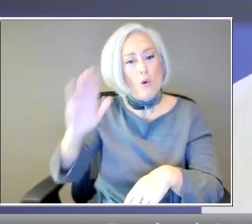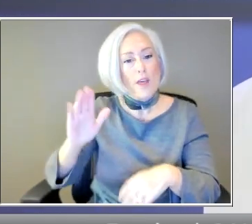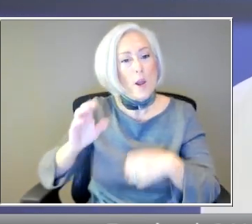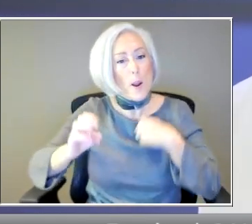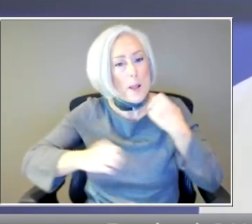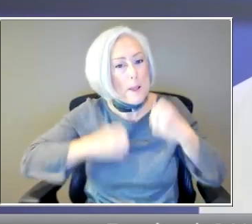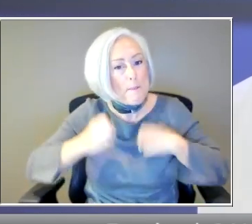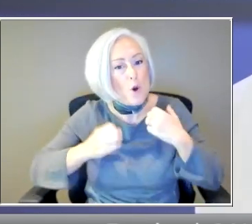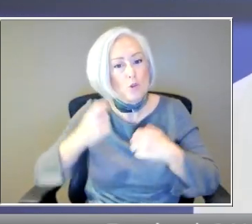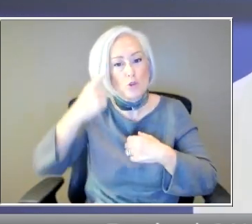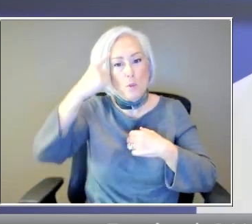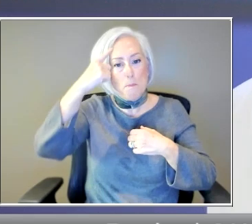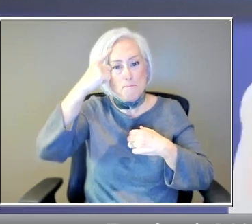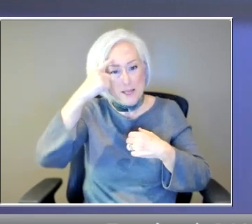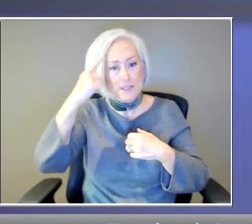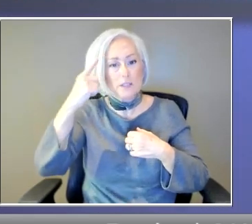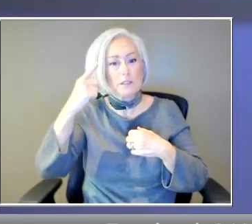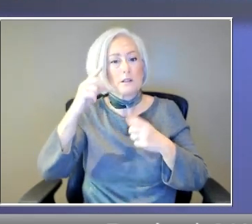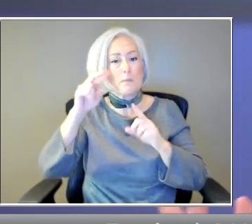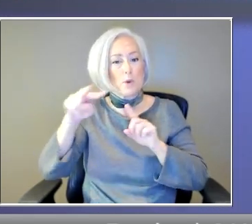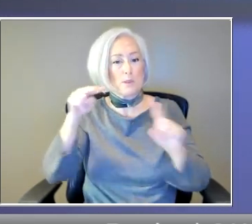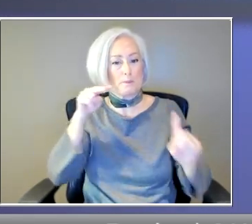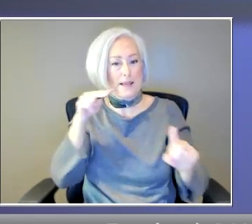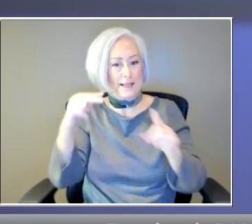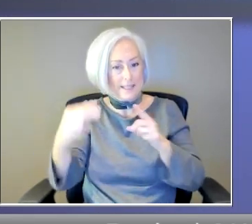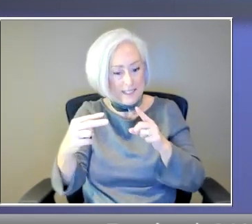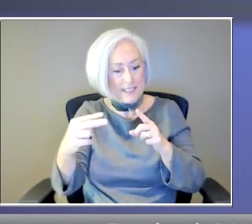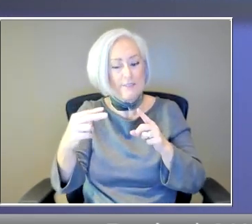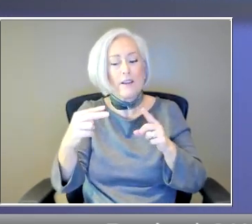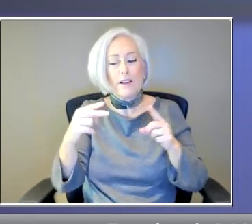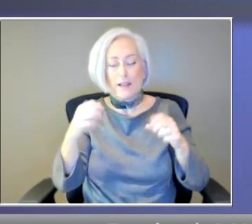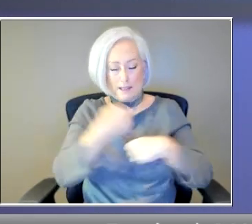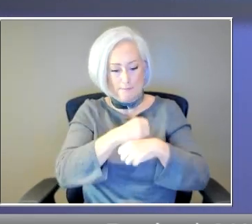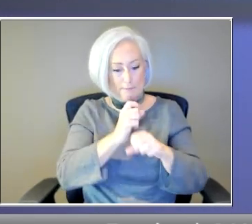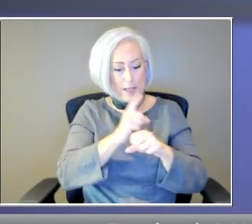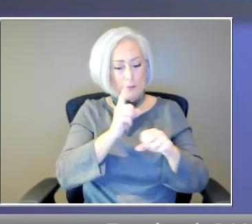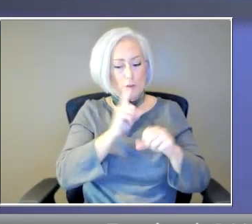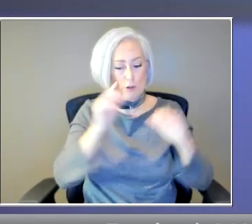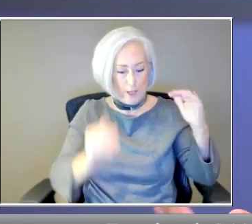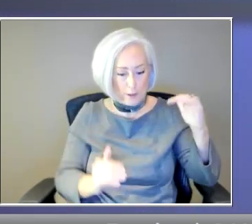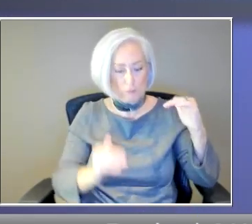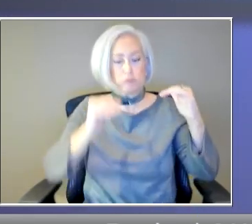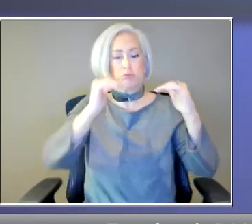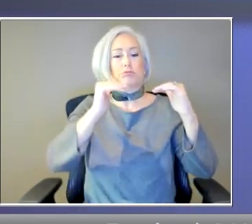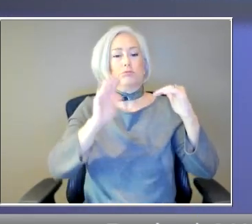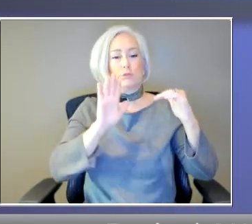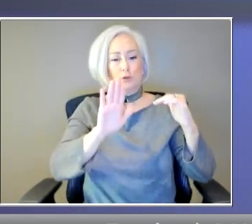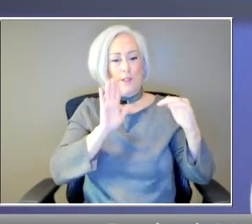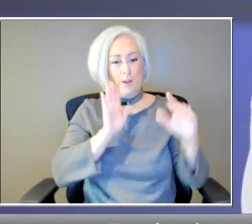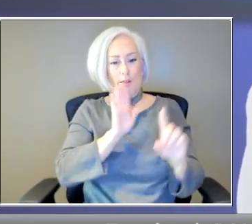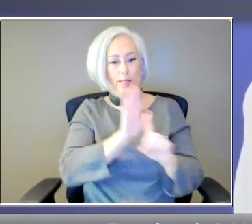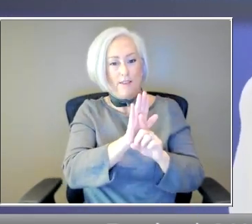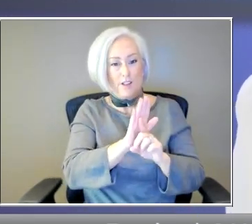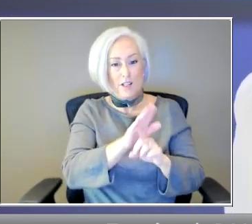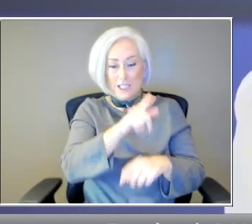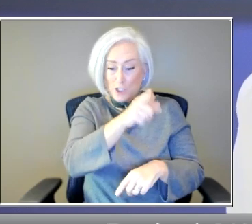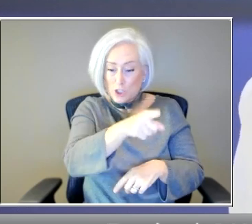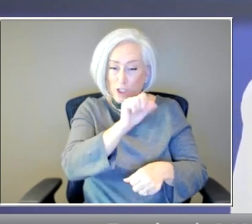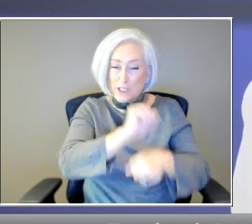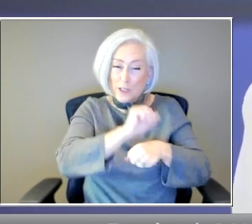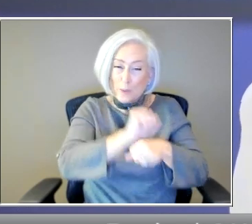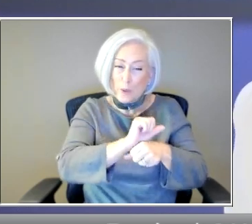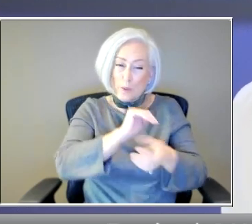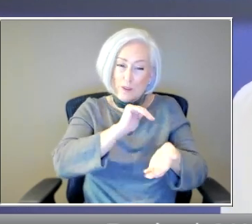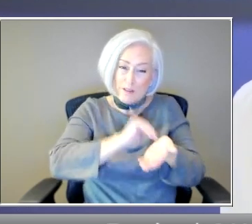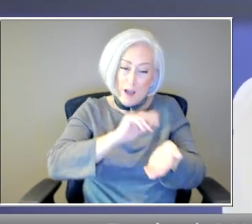standpoint as well. Allie, you worked with the same team of doctors and nurses for your entire life. Yeah. And then all of a sudden,